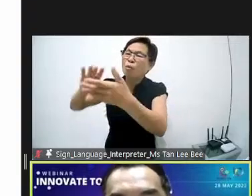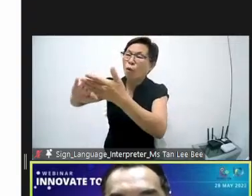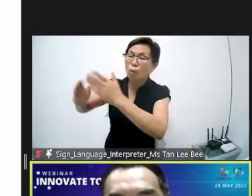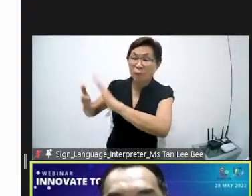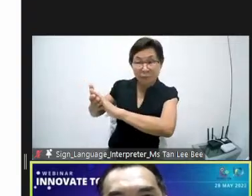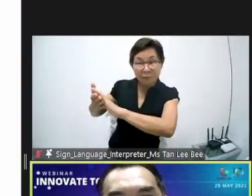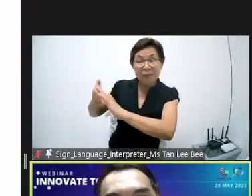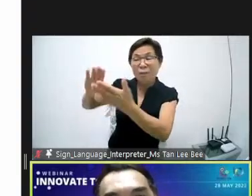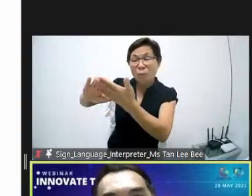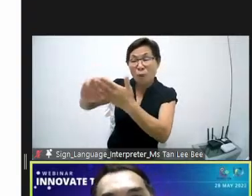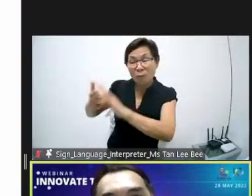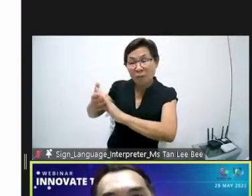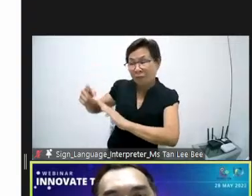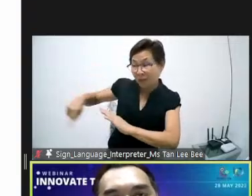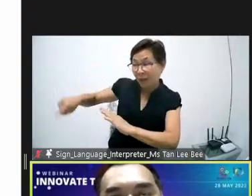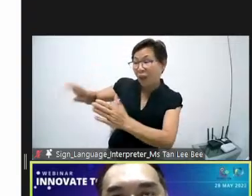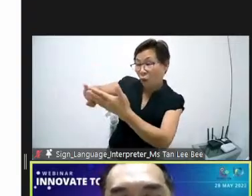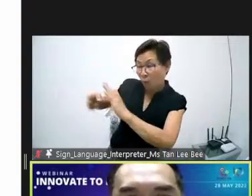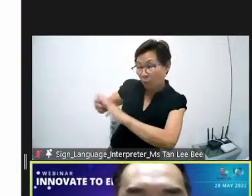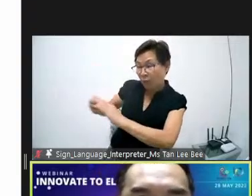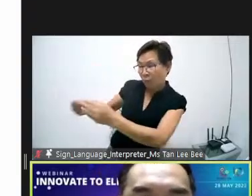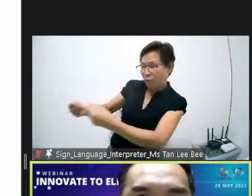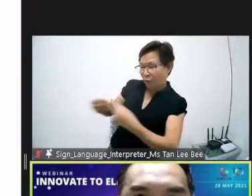which they will provide us with